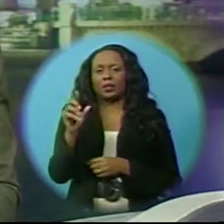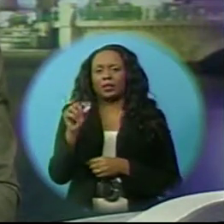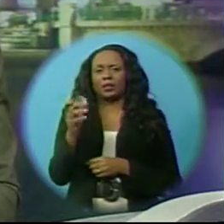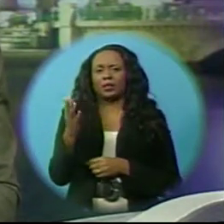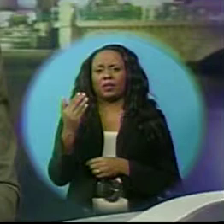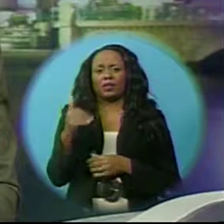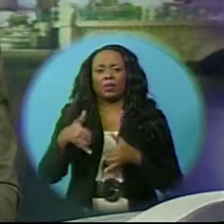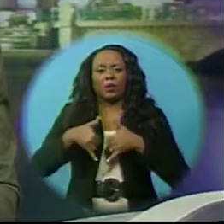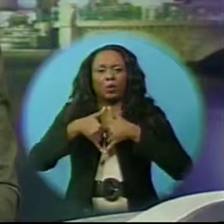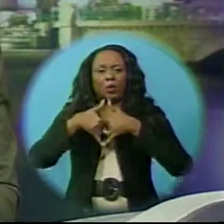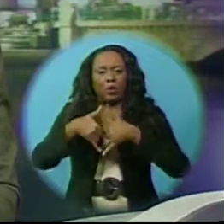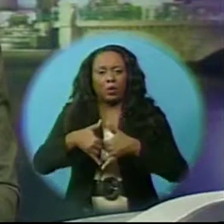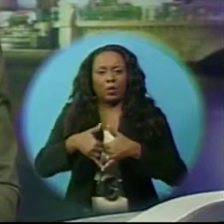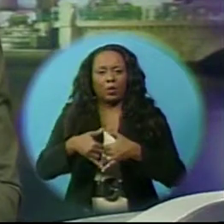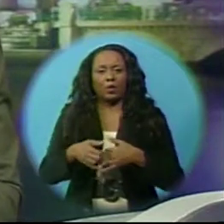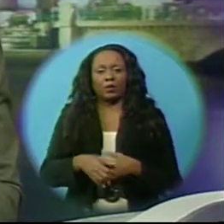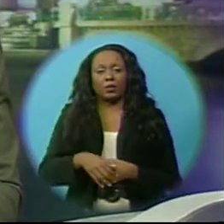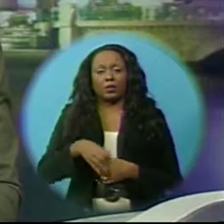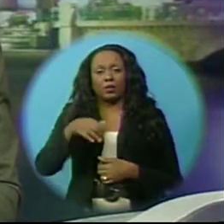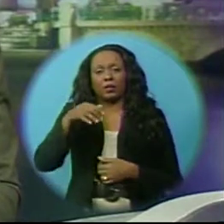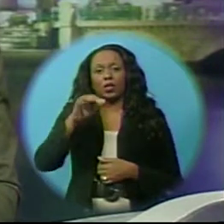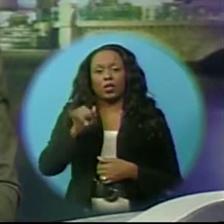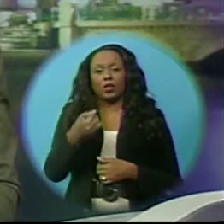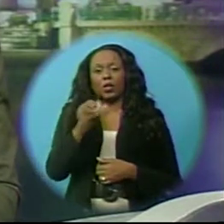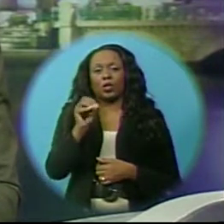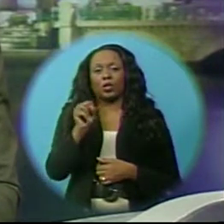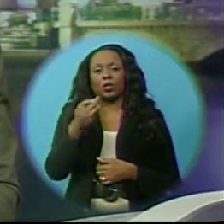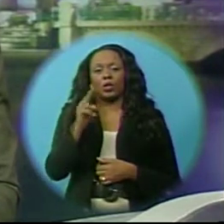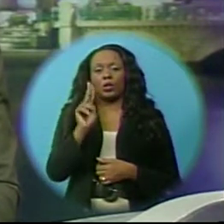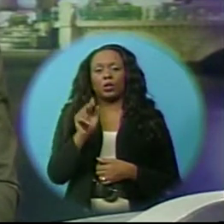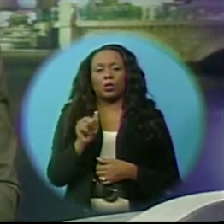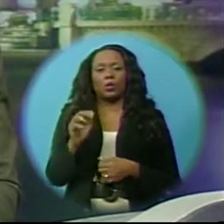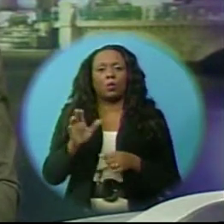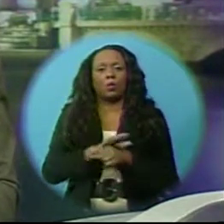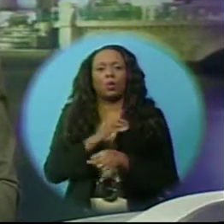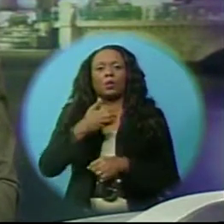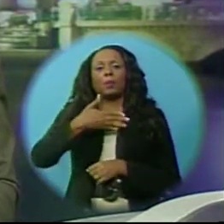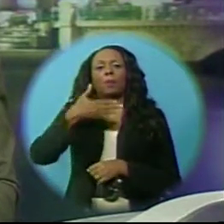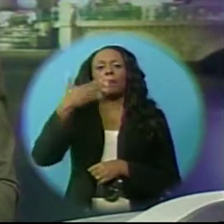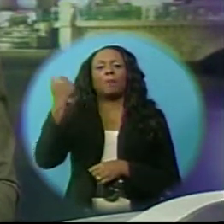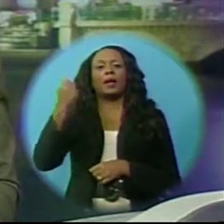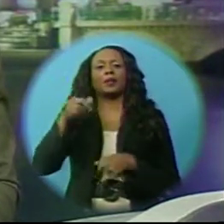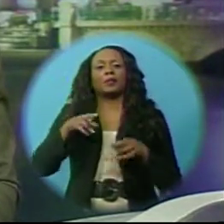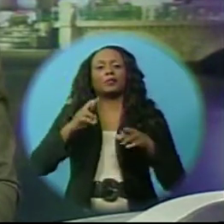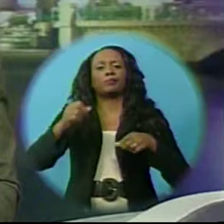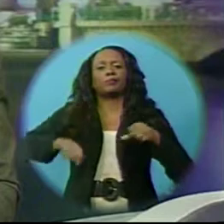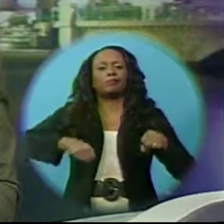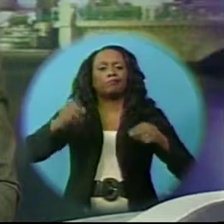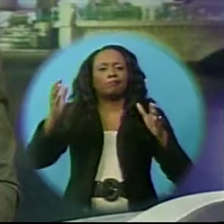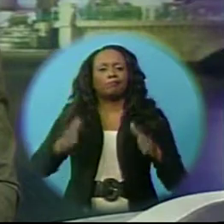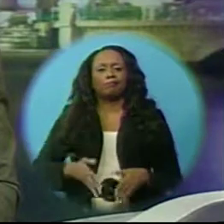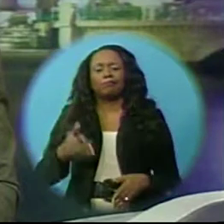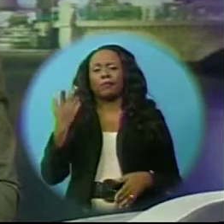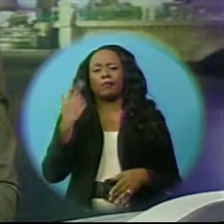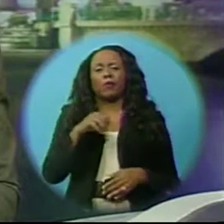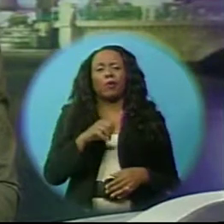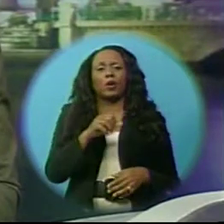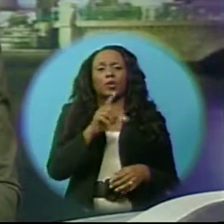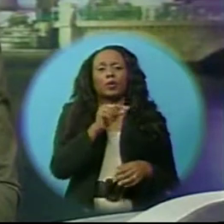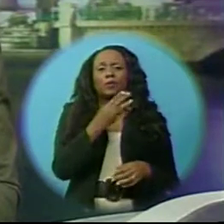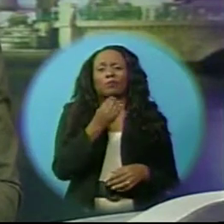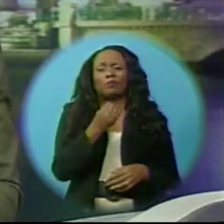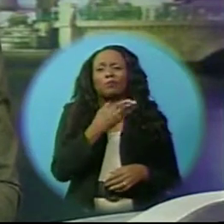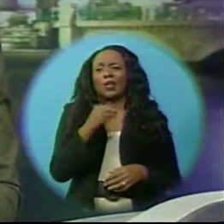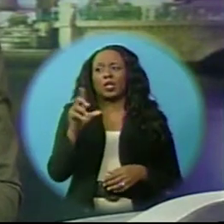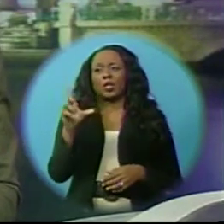the Harcourt Lewis Auditorium. Kelly won the Most Outstanding Road Rider and Cyclist of the Year awards for 2014 and